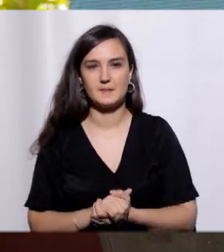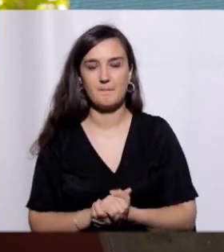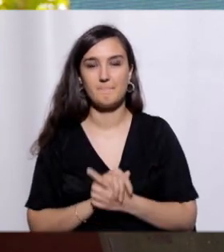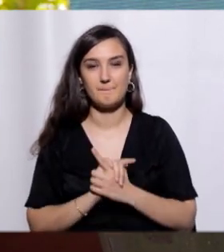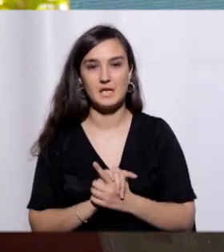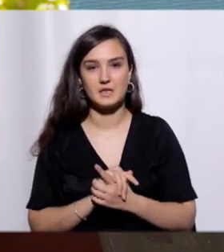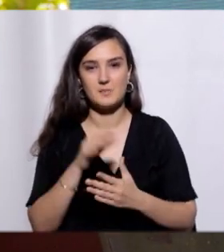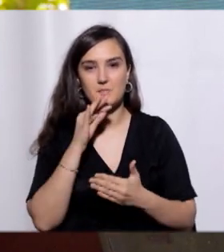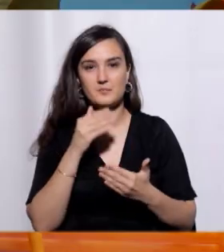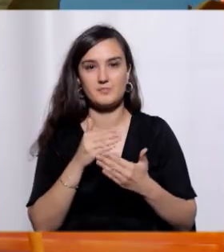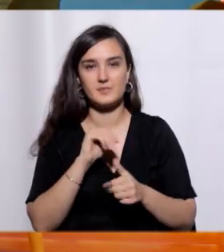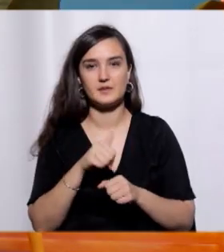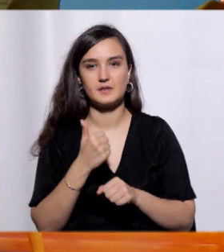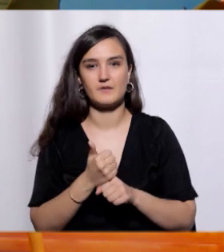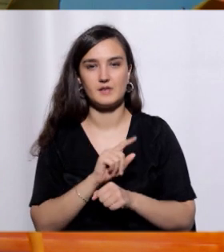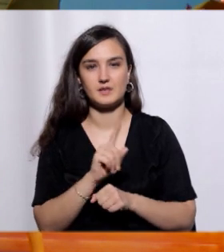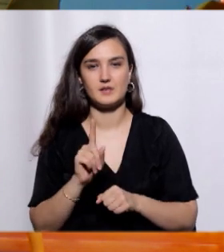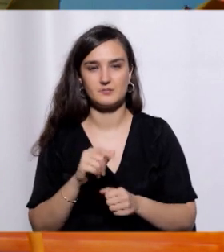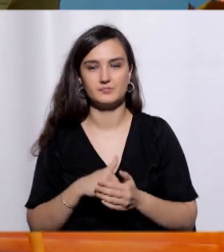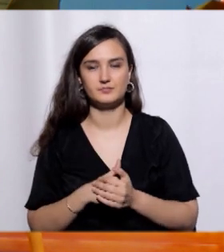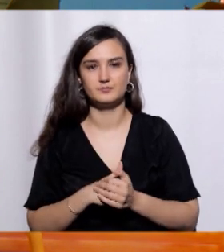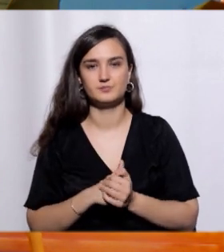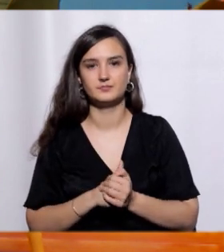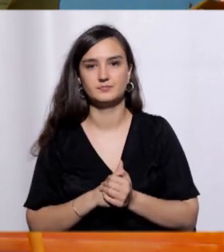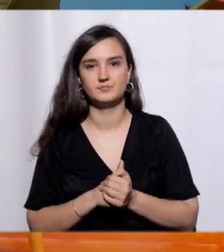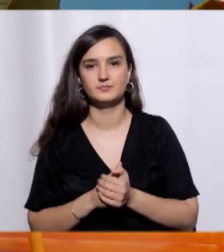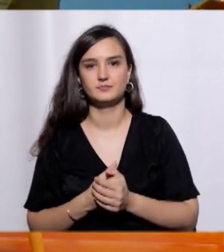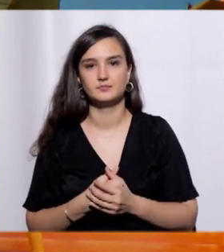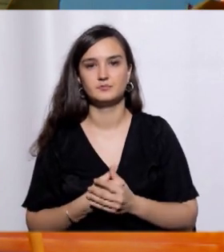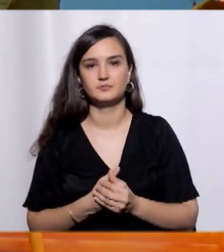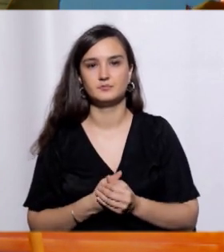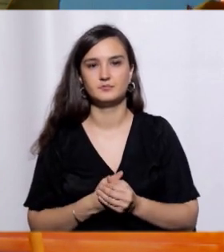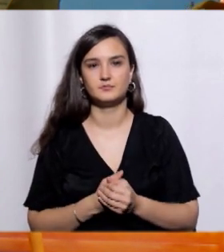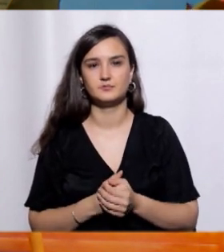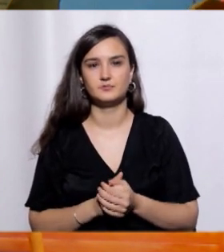But before the main themes. Before the main themes, we've got setting,